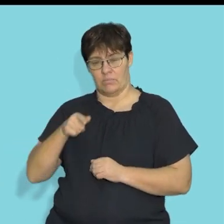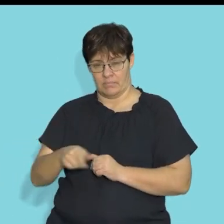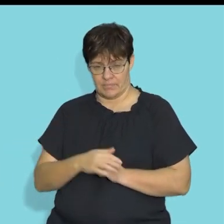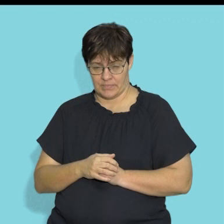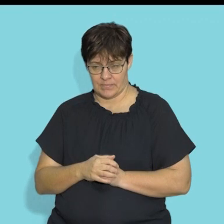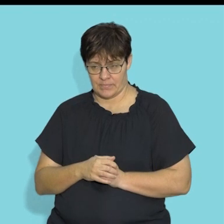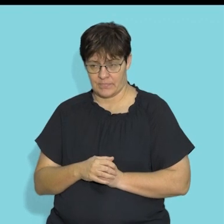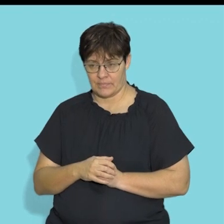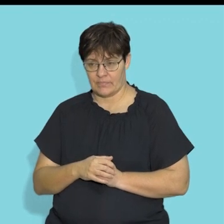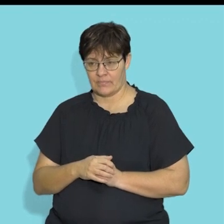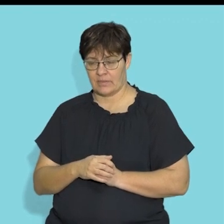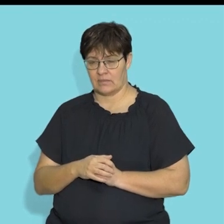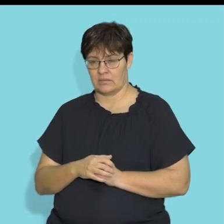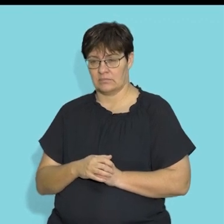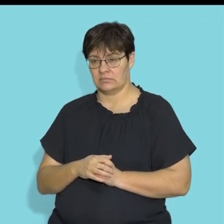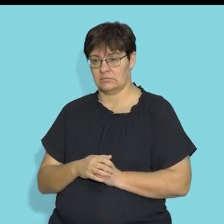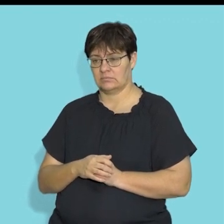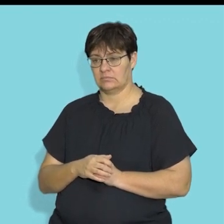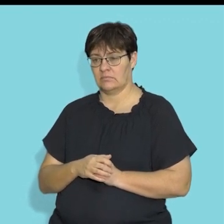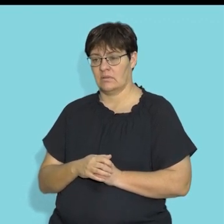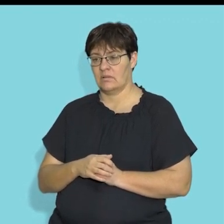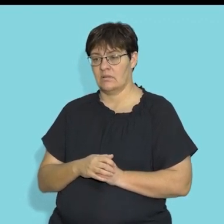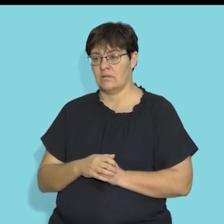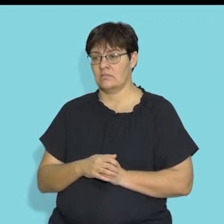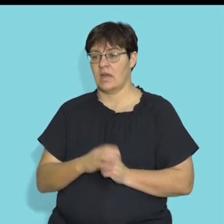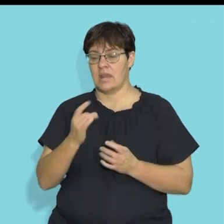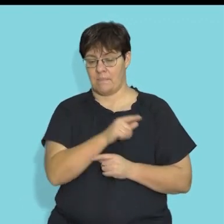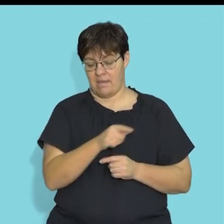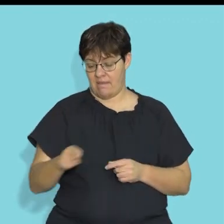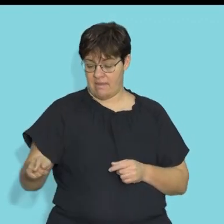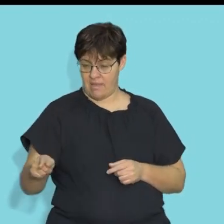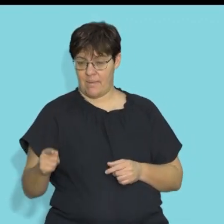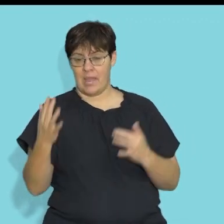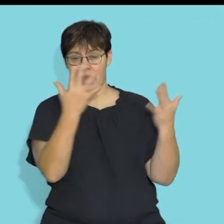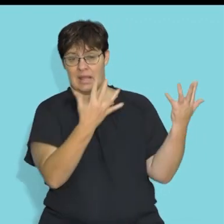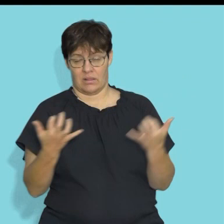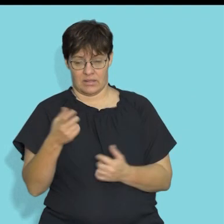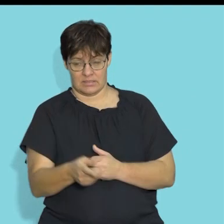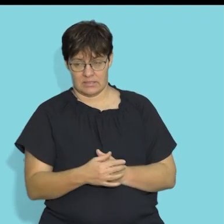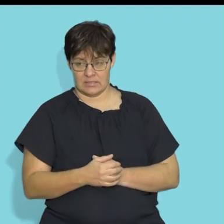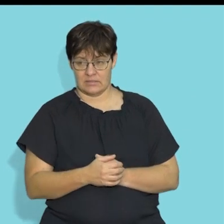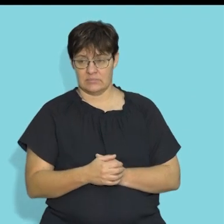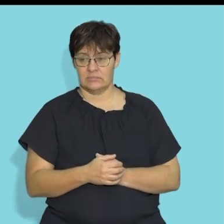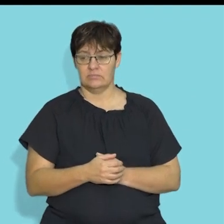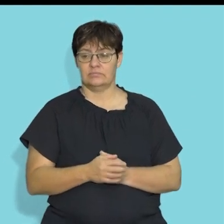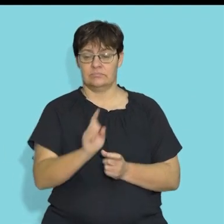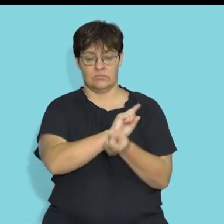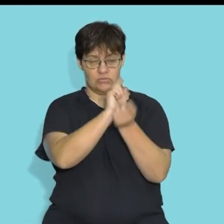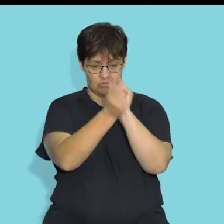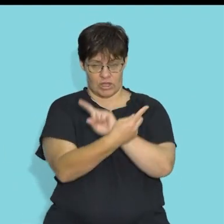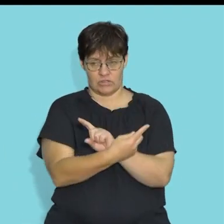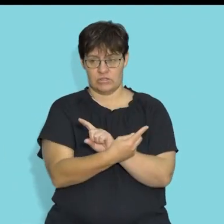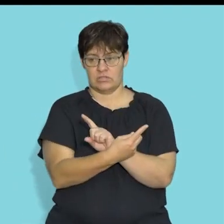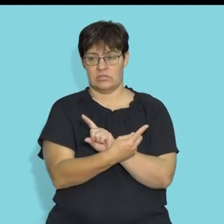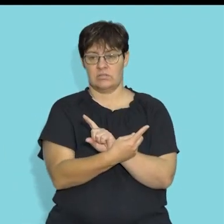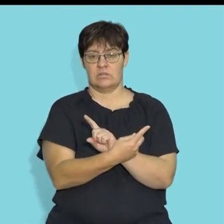equilibrium? So we then take that number of mole that we will calculate there and convert it